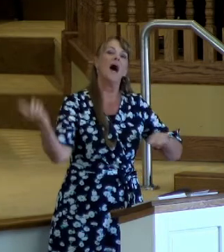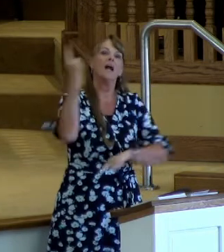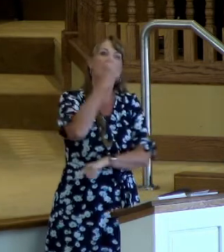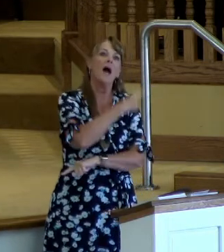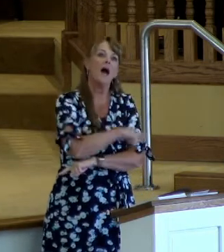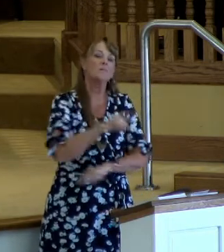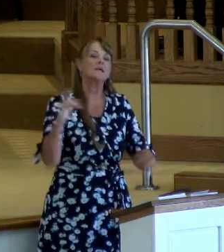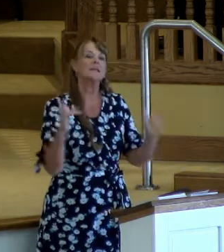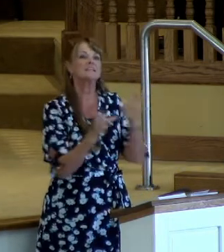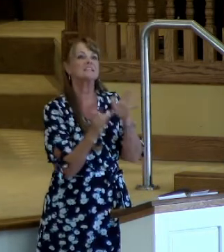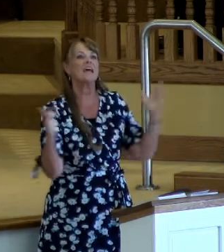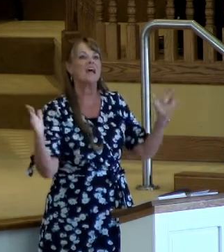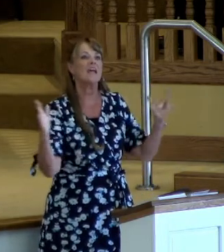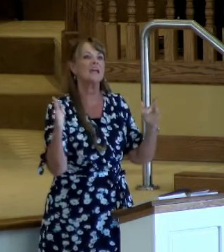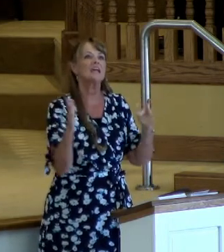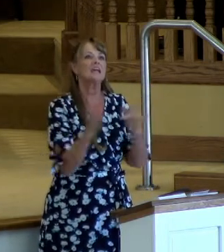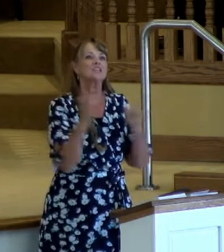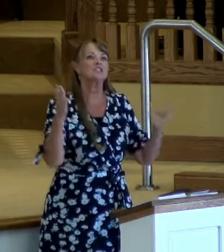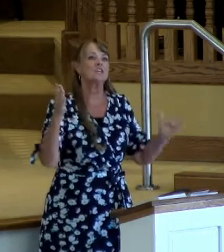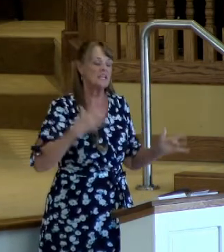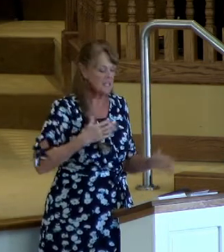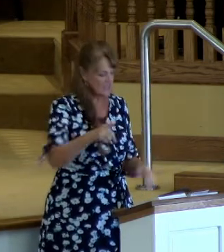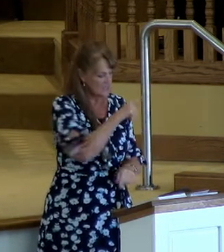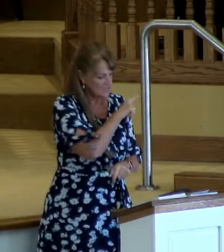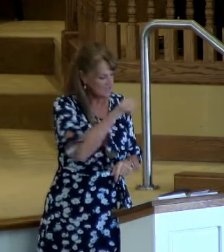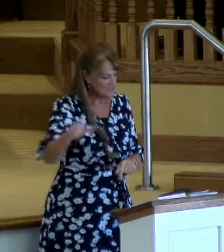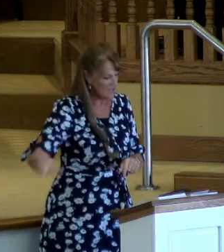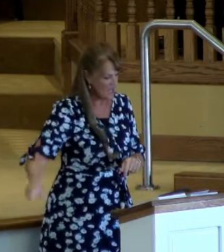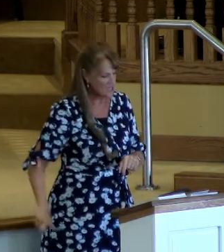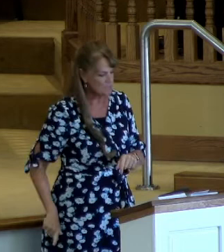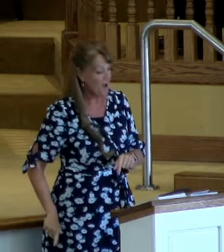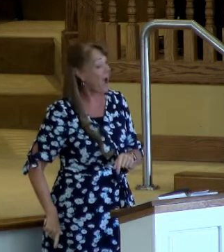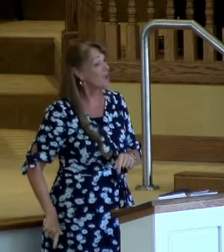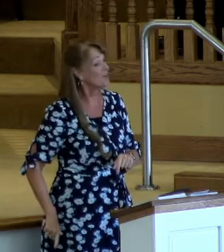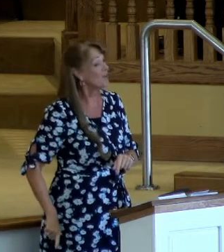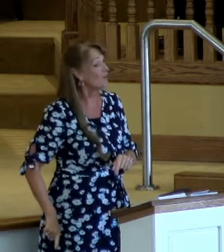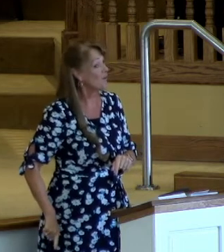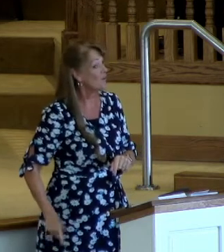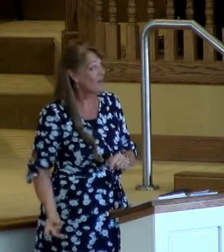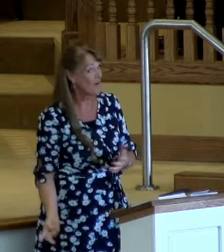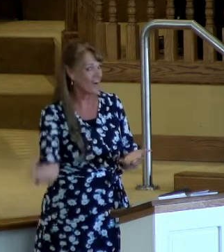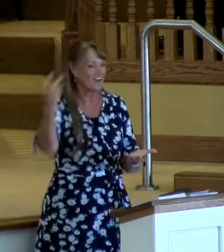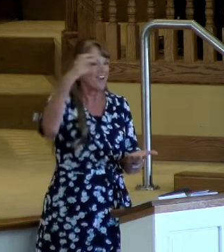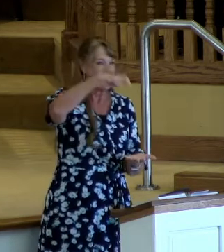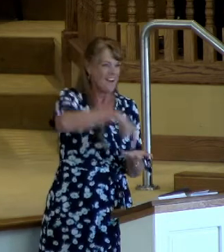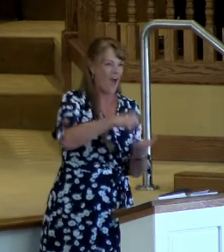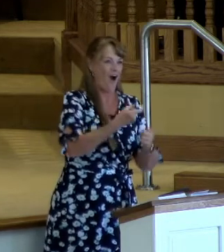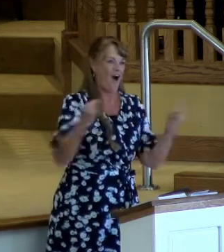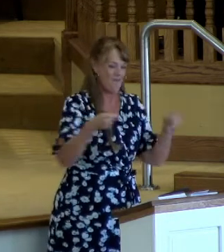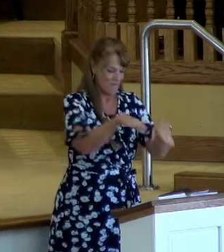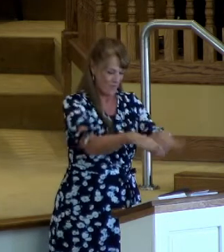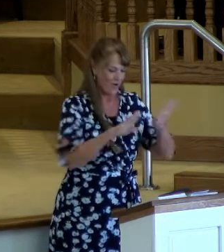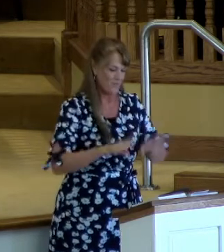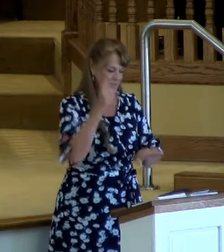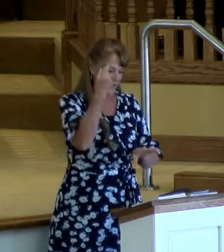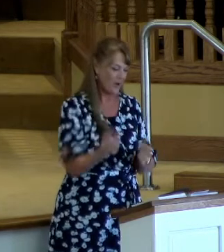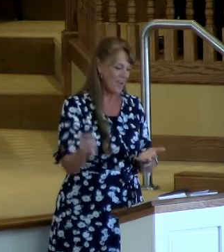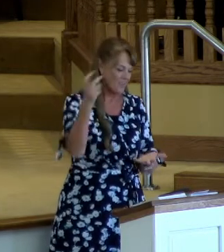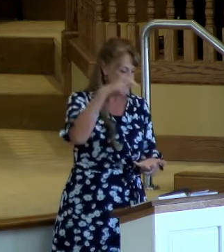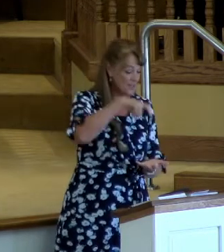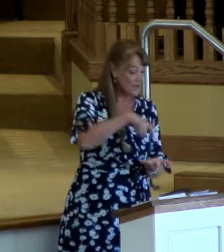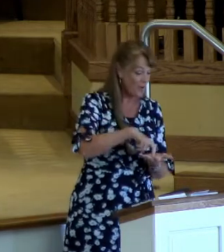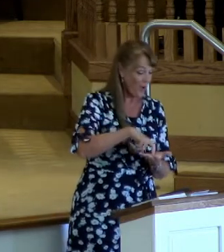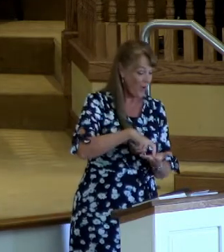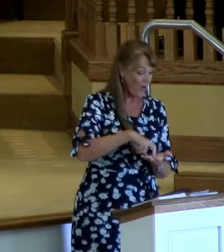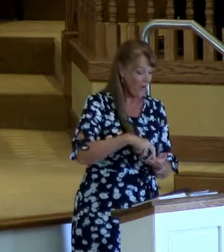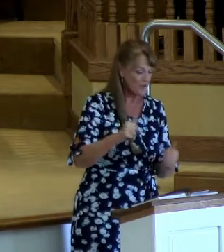waiting the coming day. Jesus, my Lord, up from the